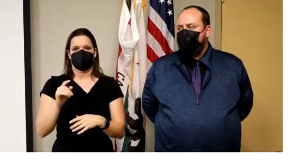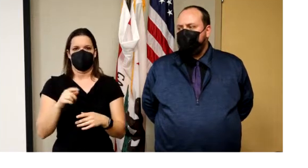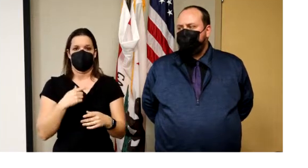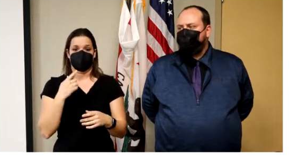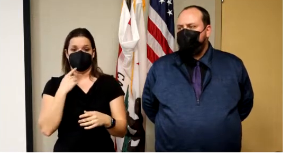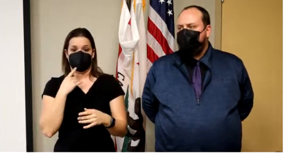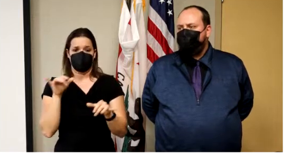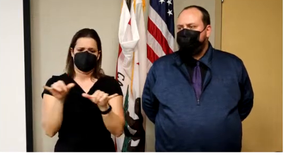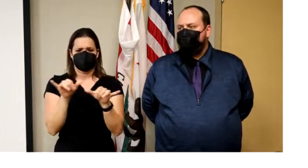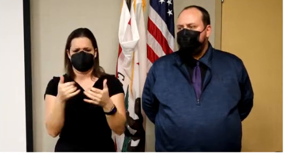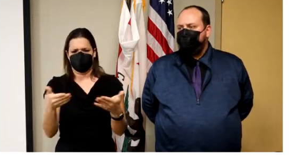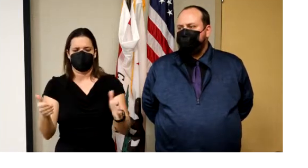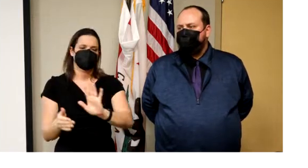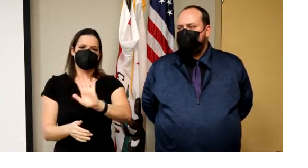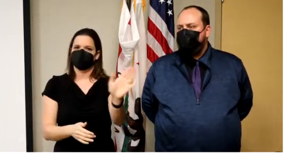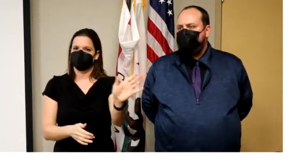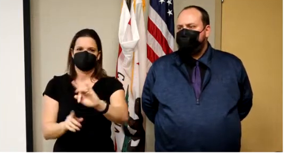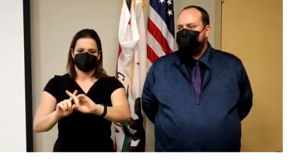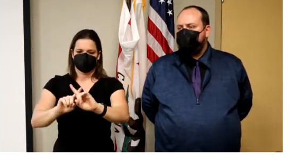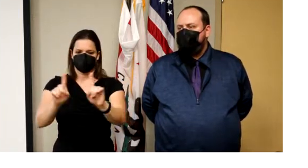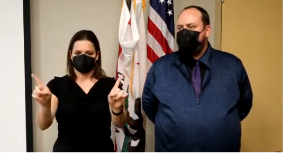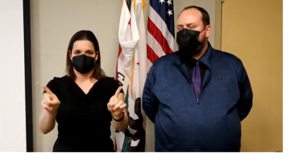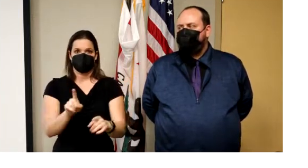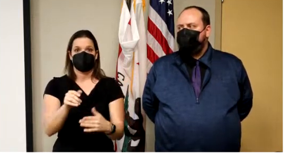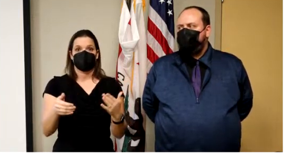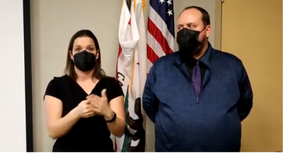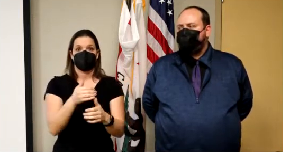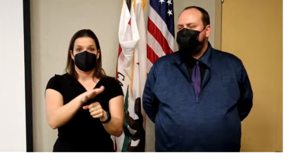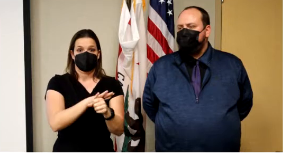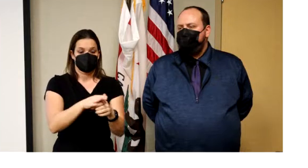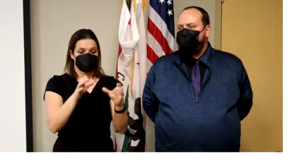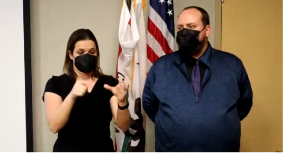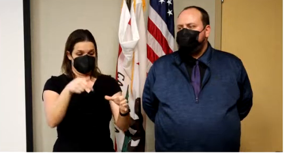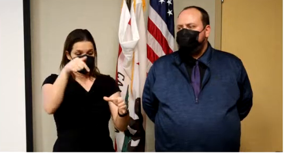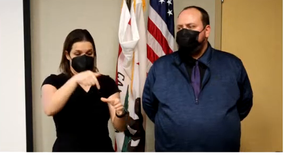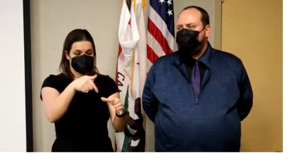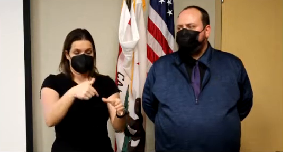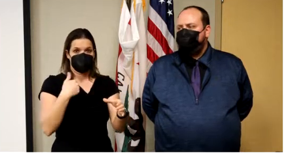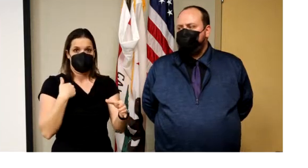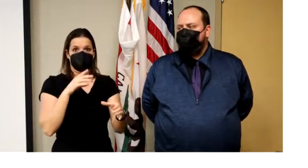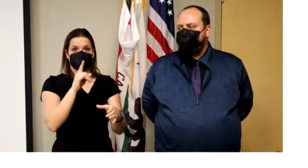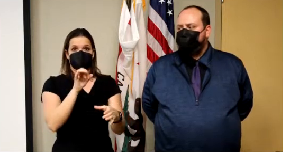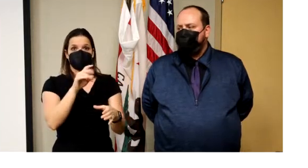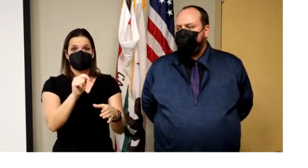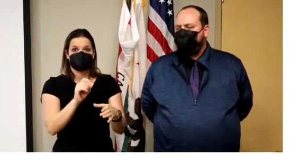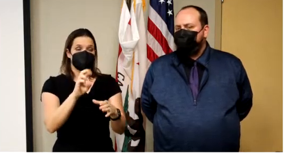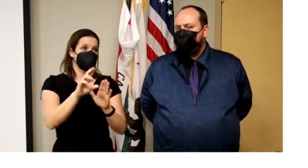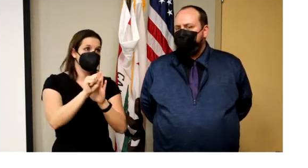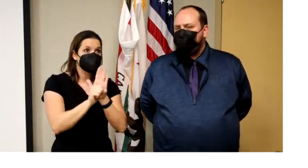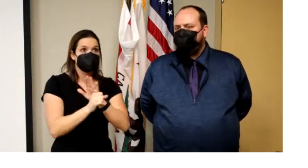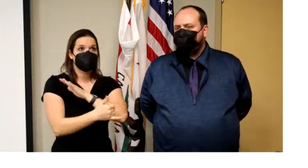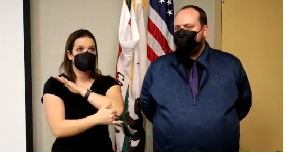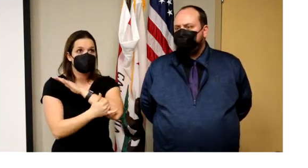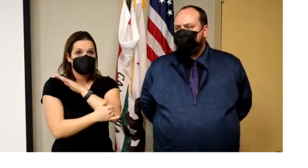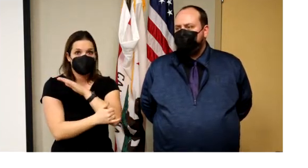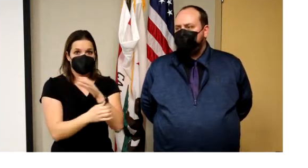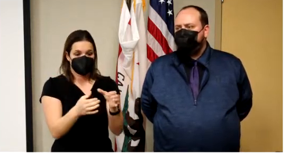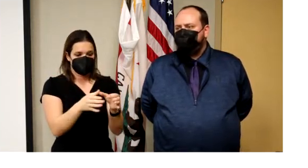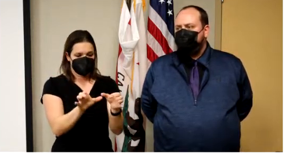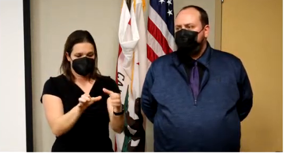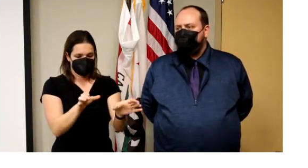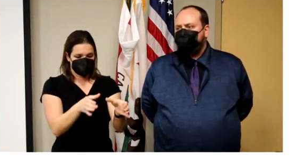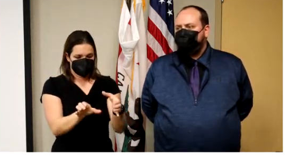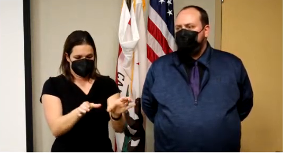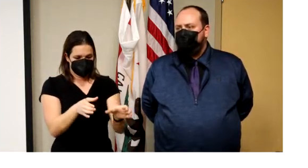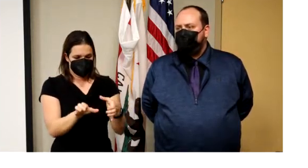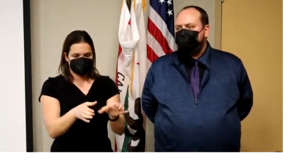not the same thing. Redistricting is the idea of breaking up a district or a state or a county into different